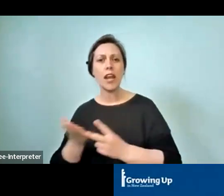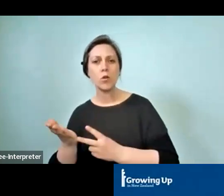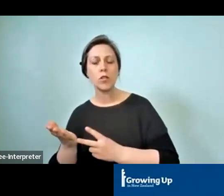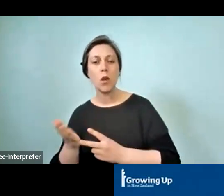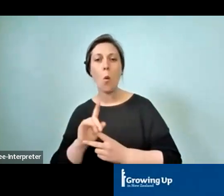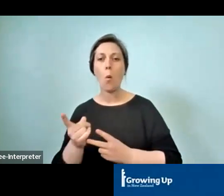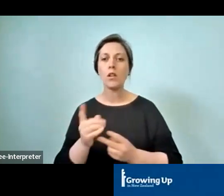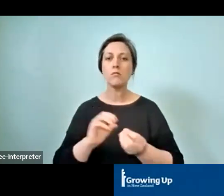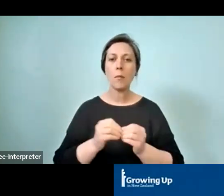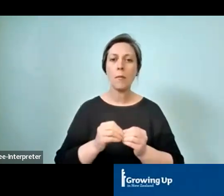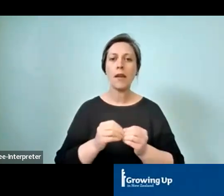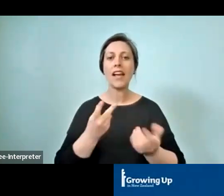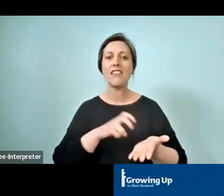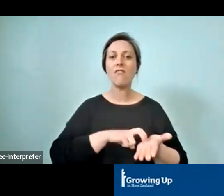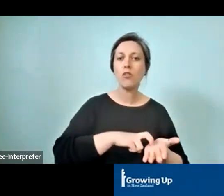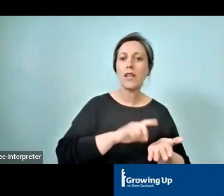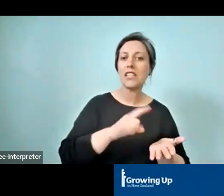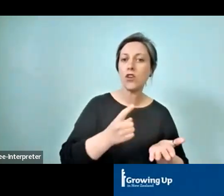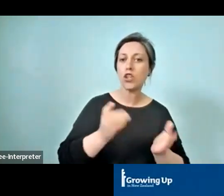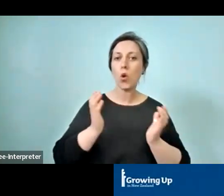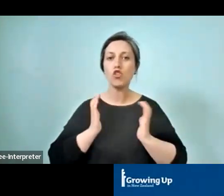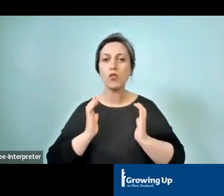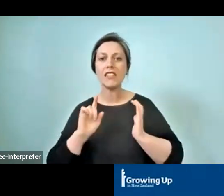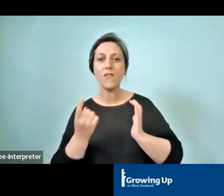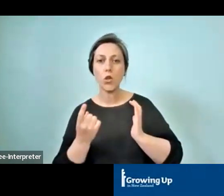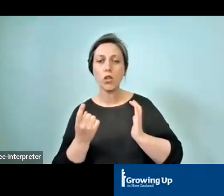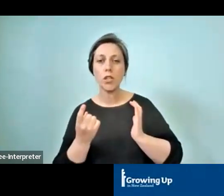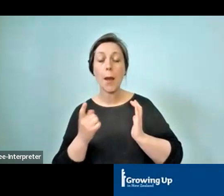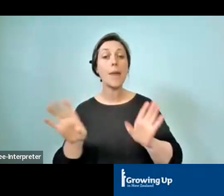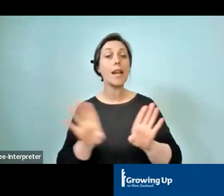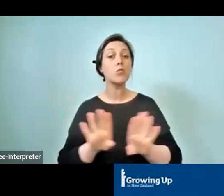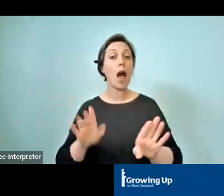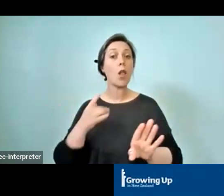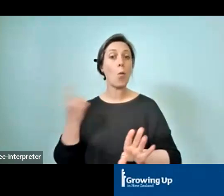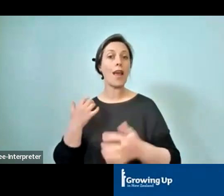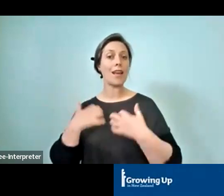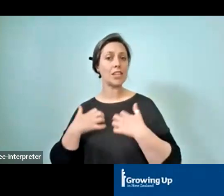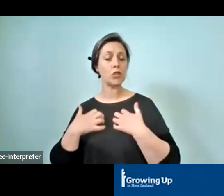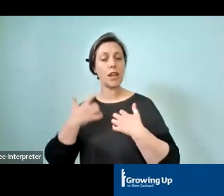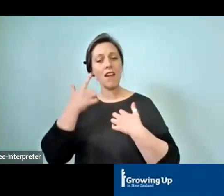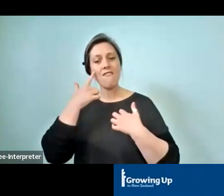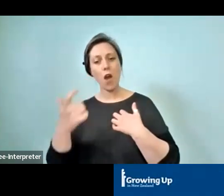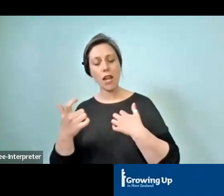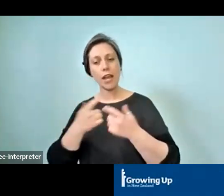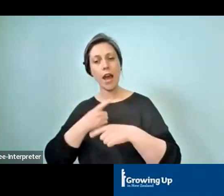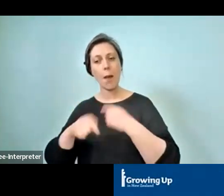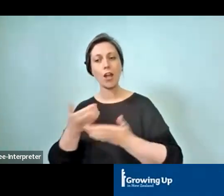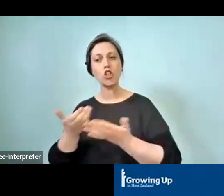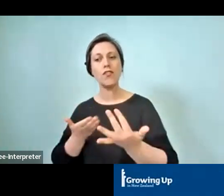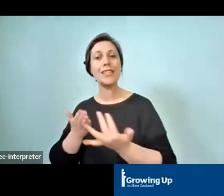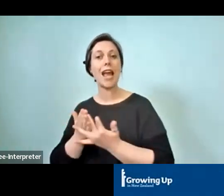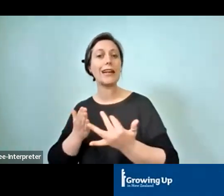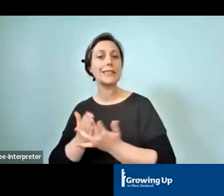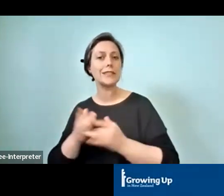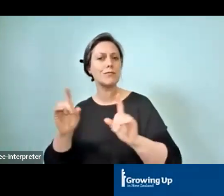is it stress, and you know, those kind of things. But then we obviously also have an interest in the findings around the service access. So